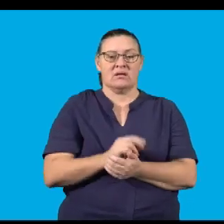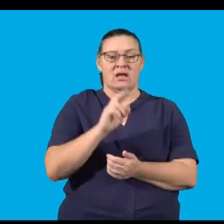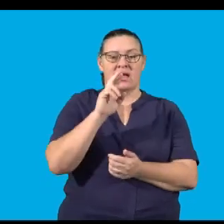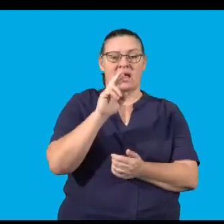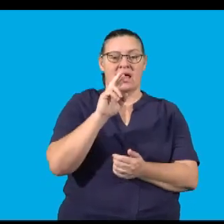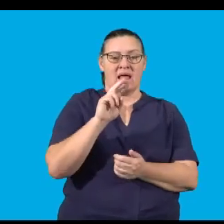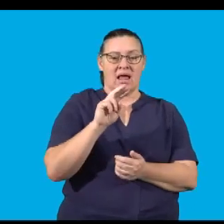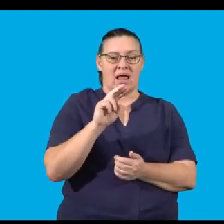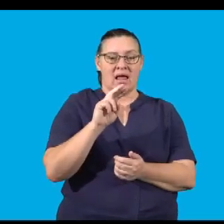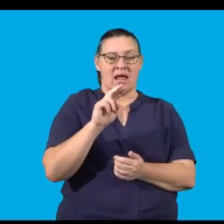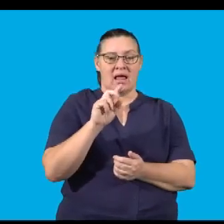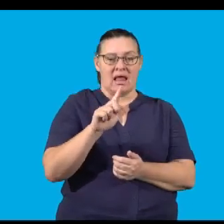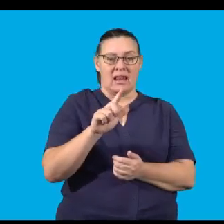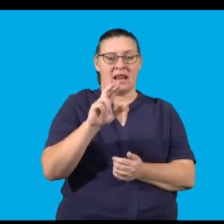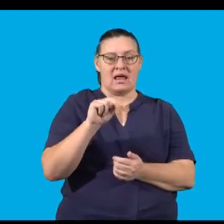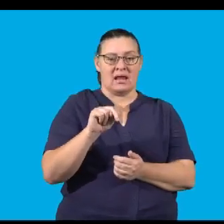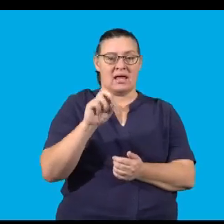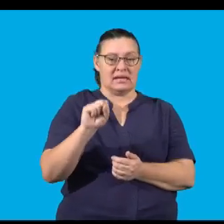angle LNS